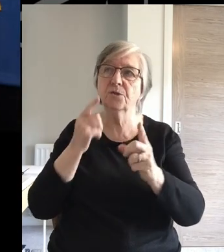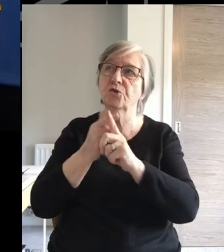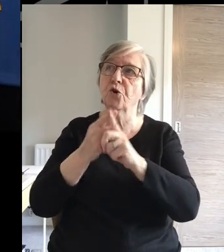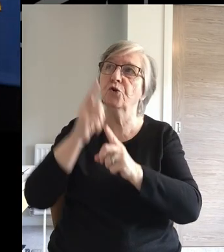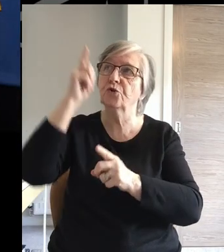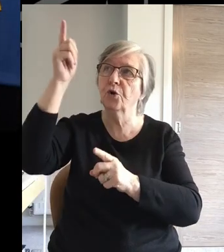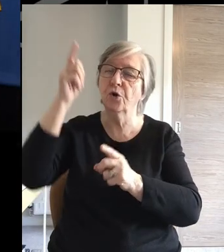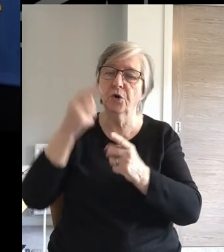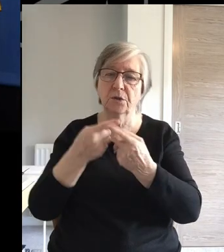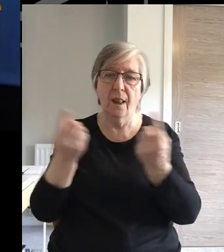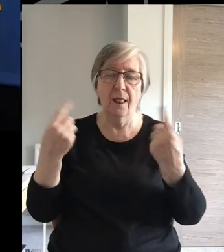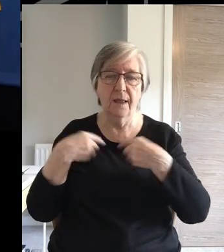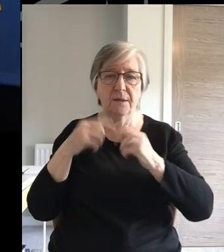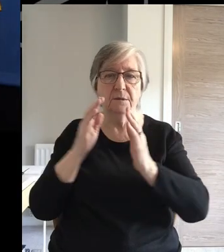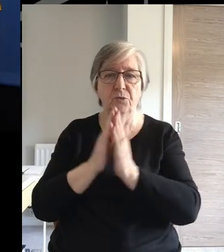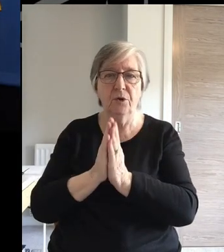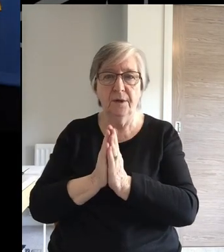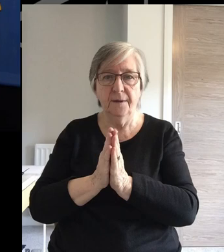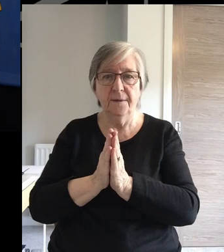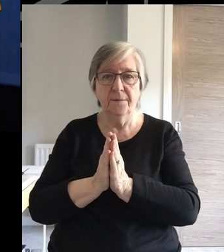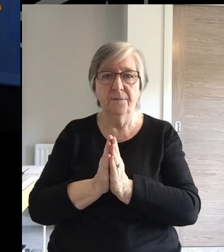God. Let's pray.